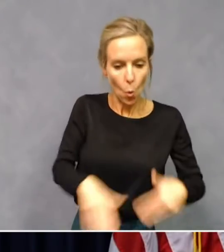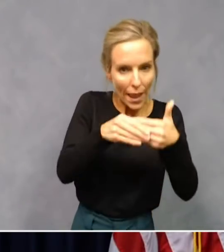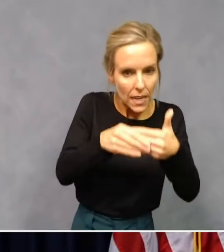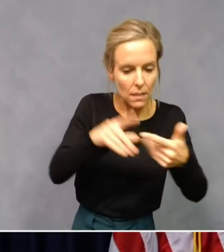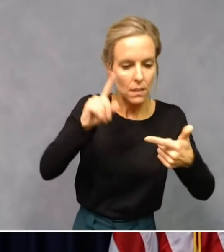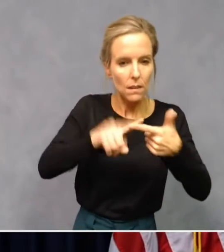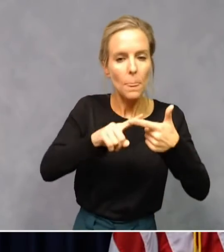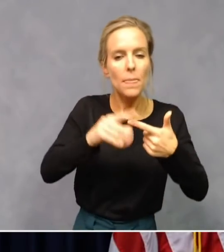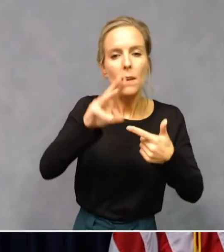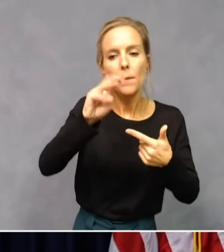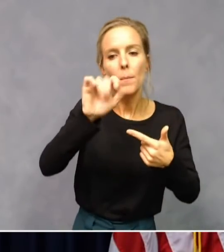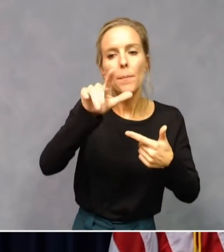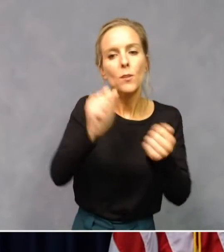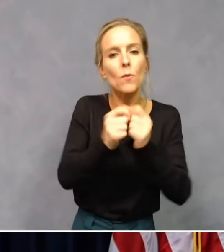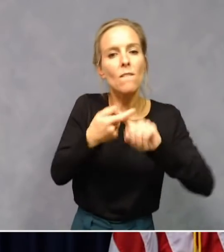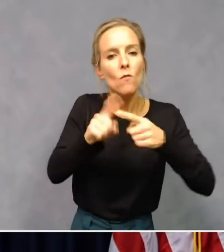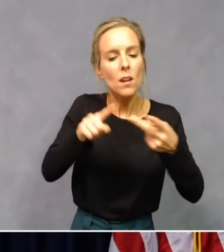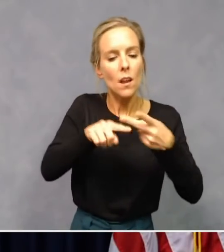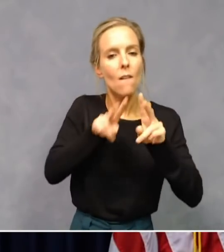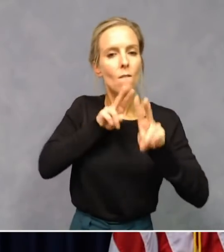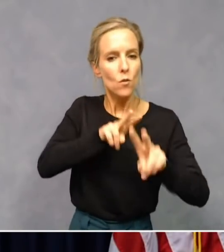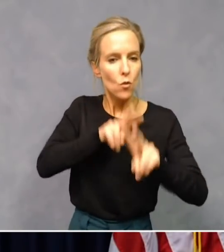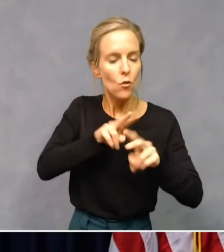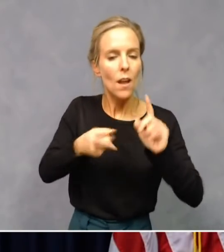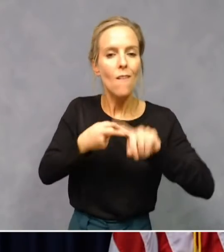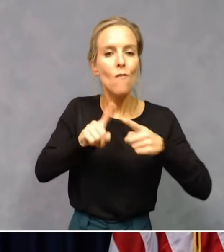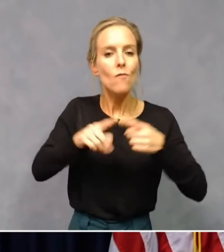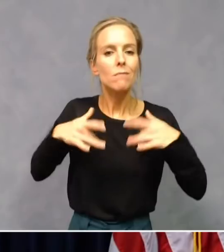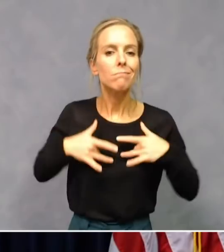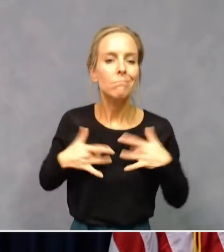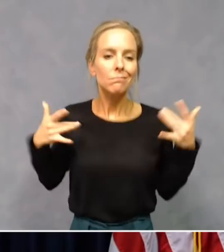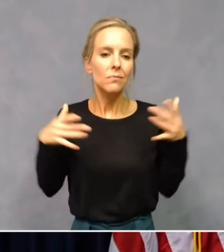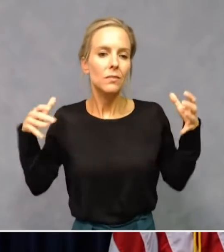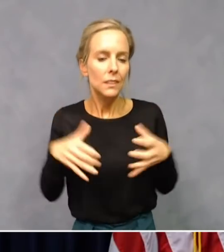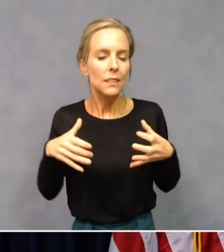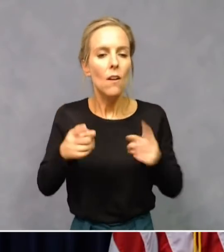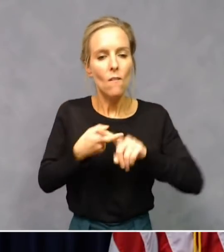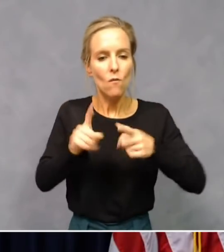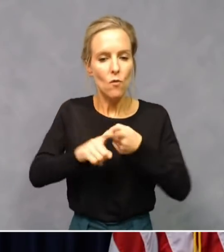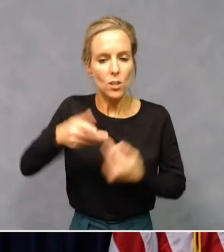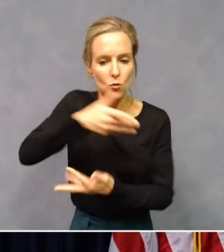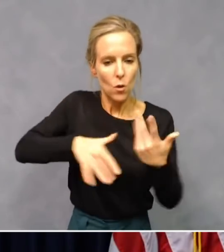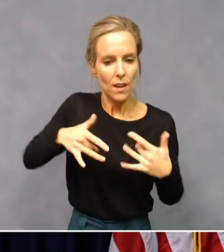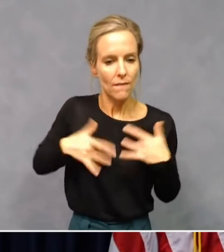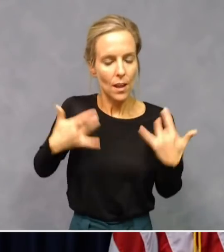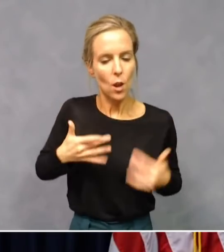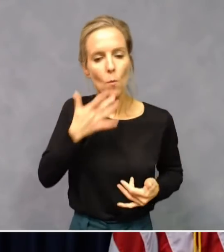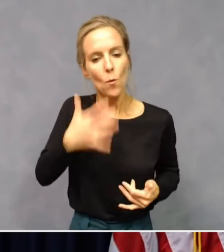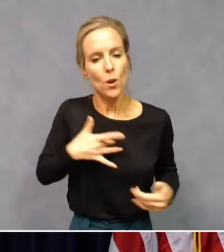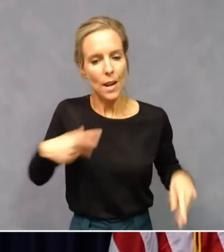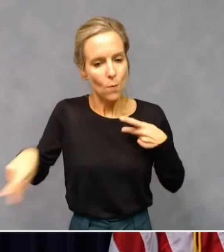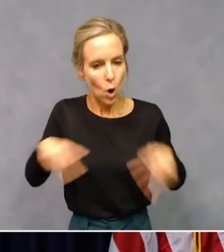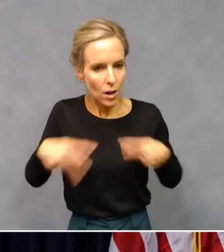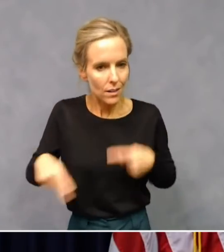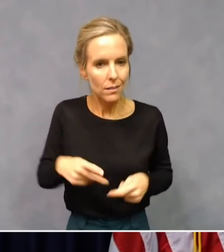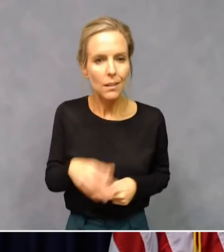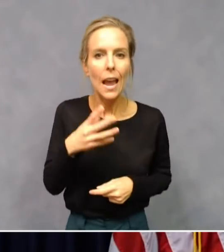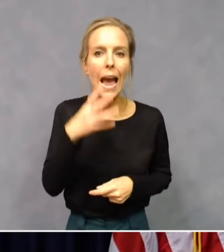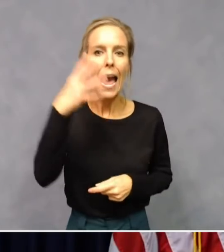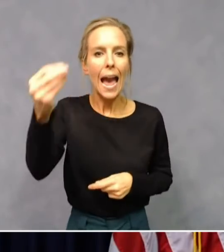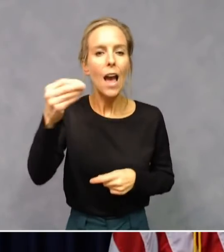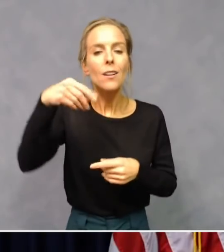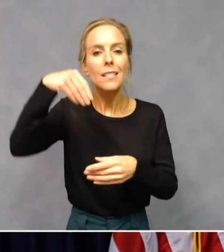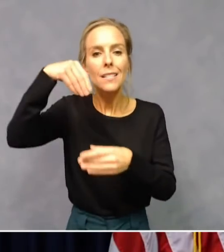friends, funerals, friends meetup, family socializing events, a birthday party at an out-of-state trampoline park, in-state